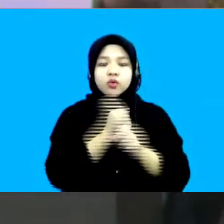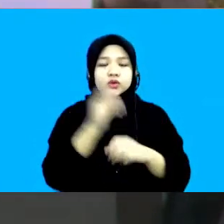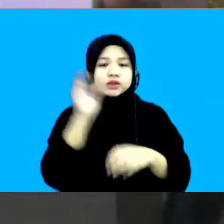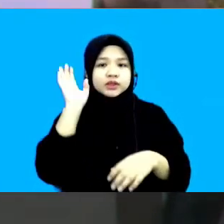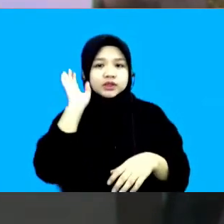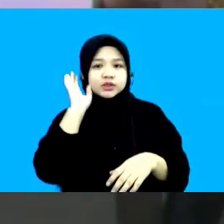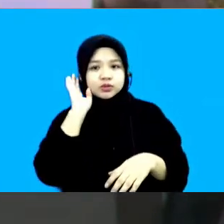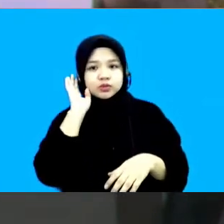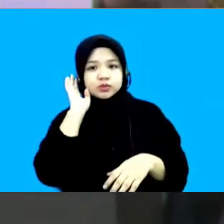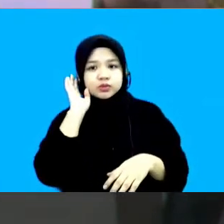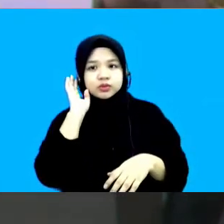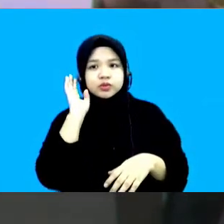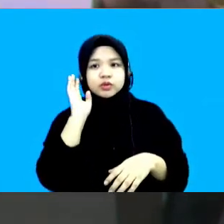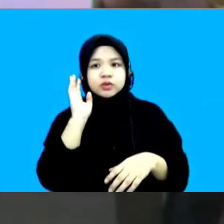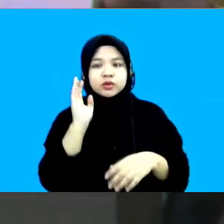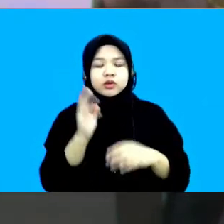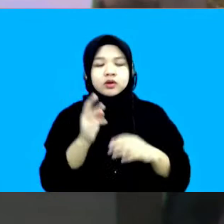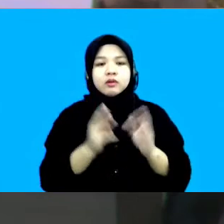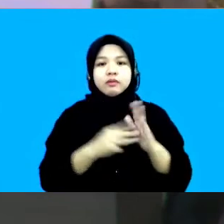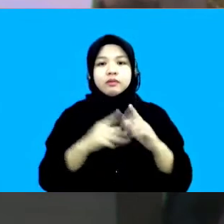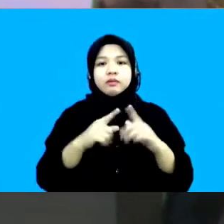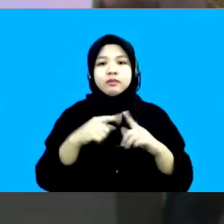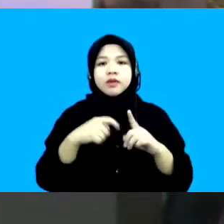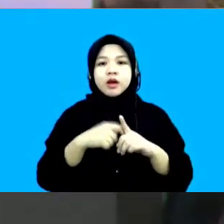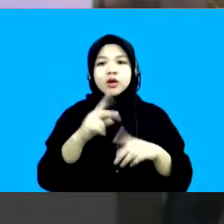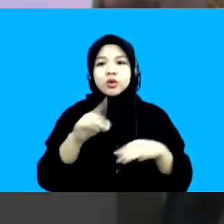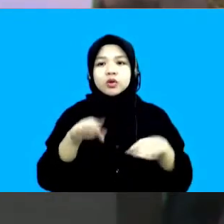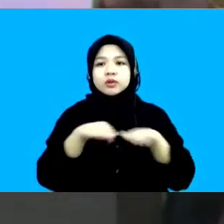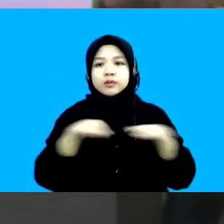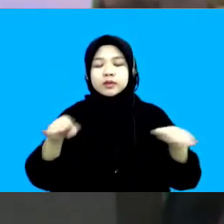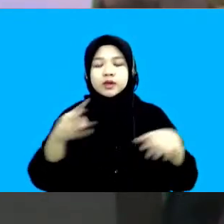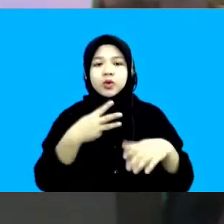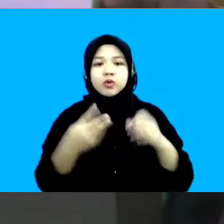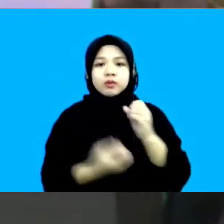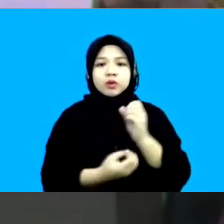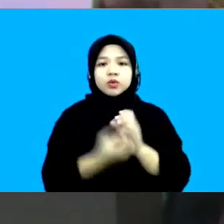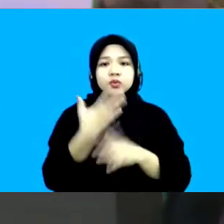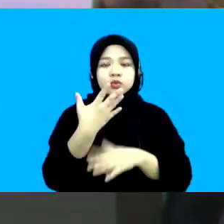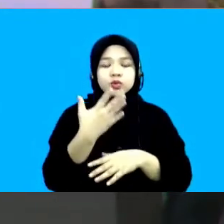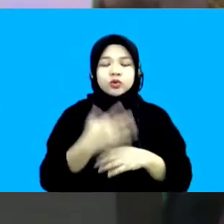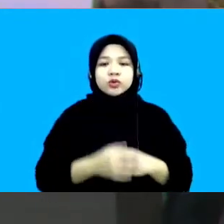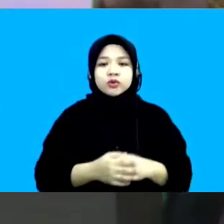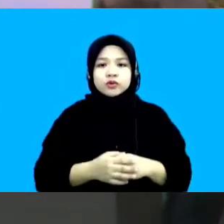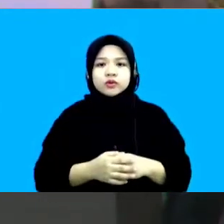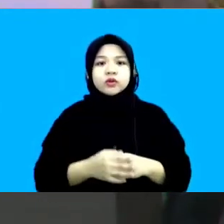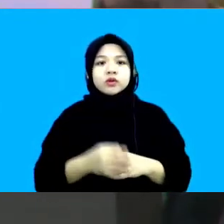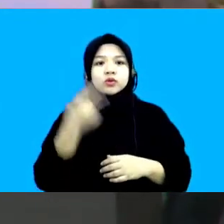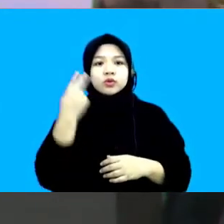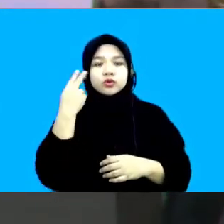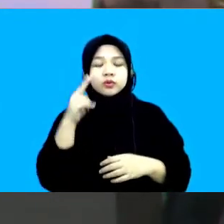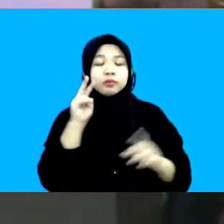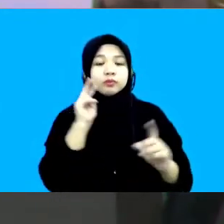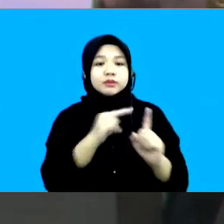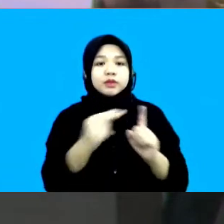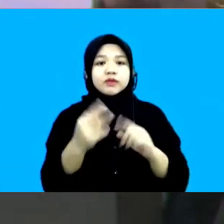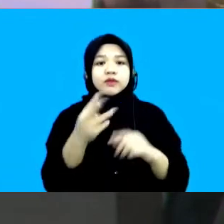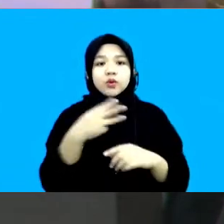Instagram, the Facebook, etc. Yeah. So if you have an access for the digital, you could survive. And that's also explained